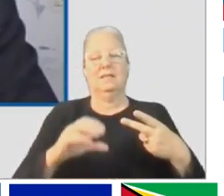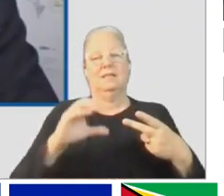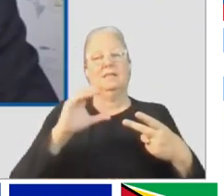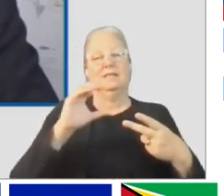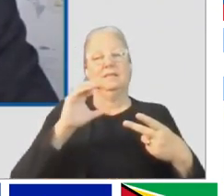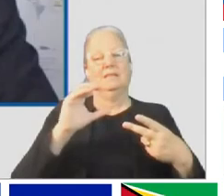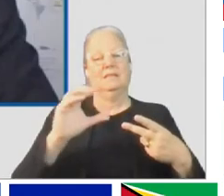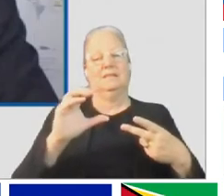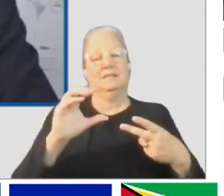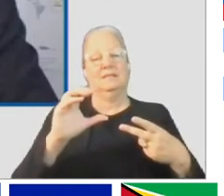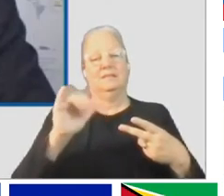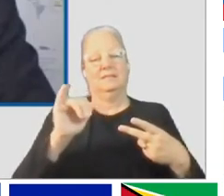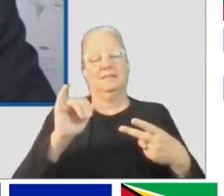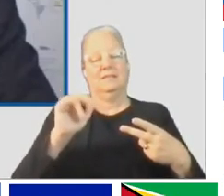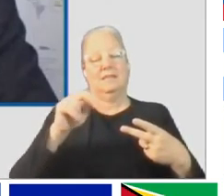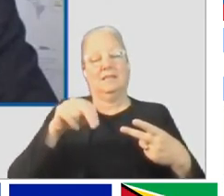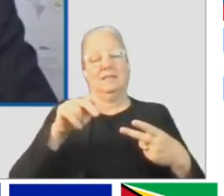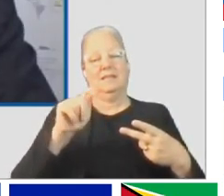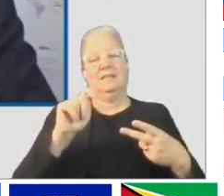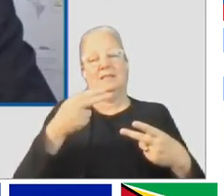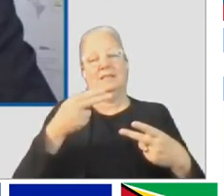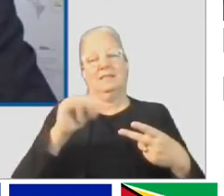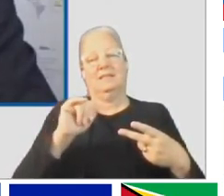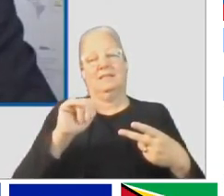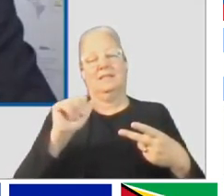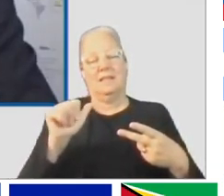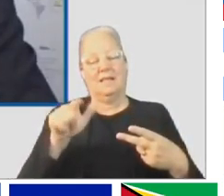the Federal Emergency Management Agency.